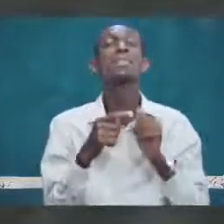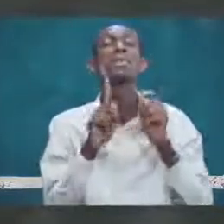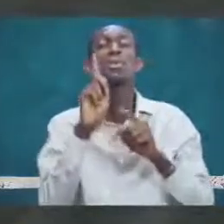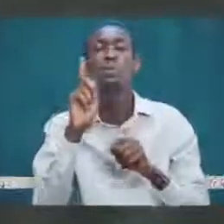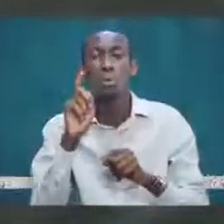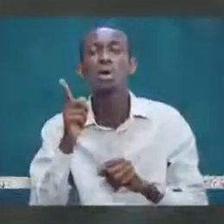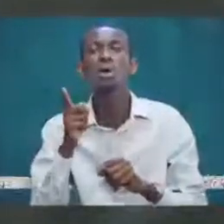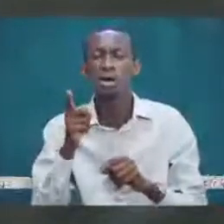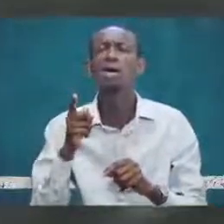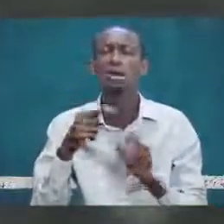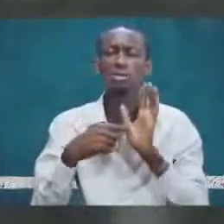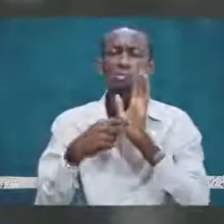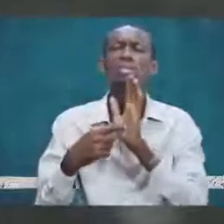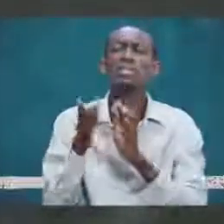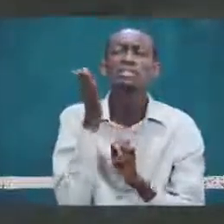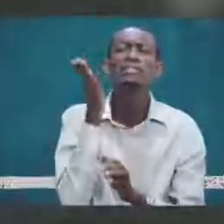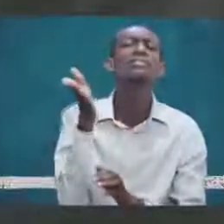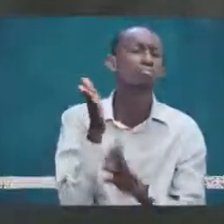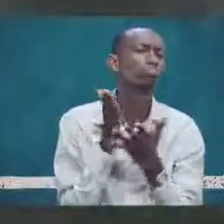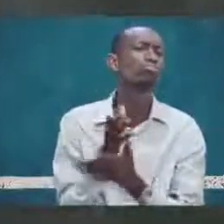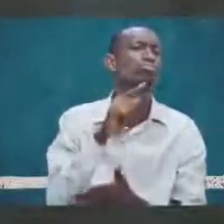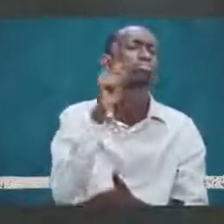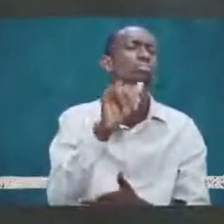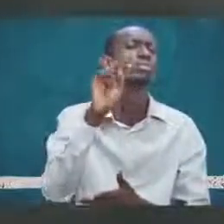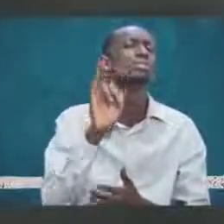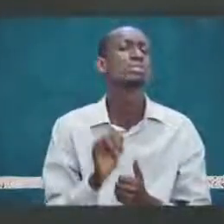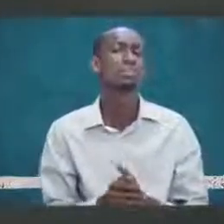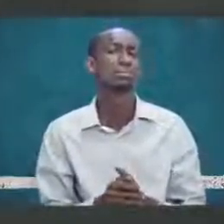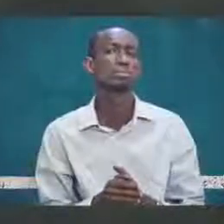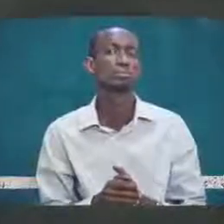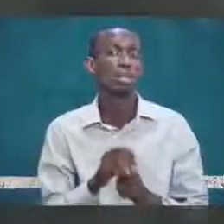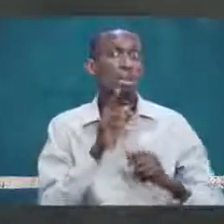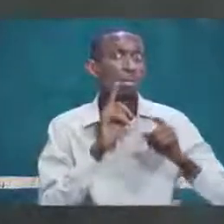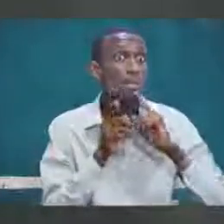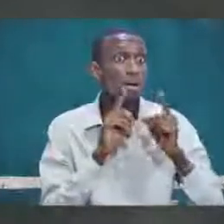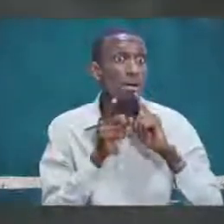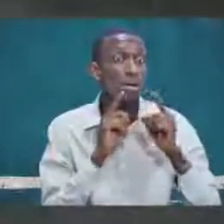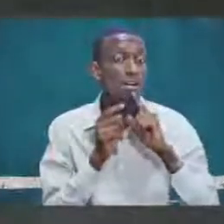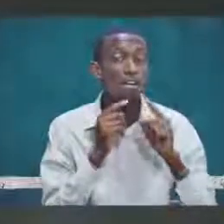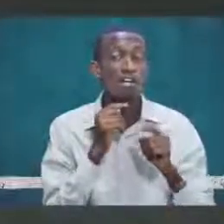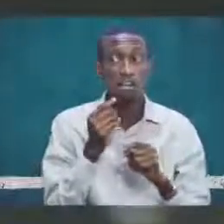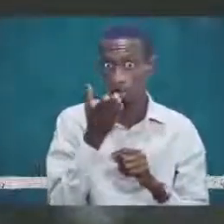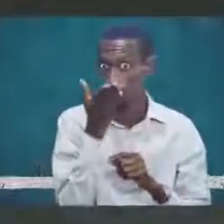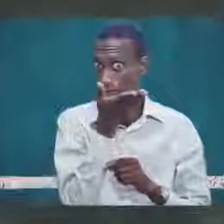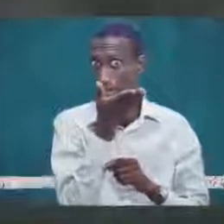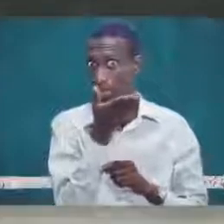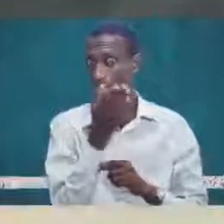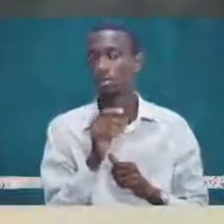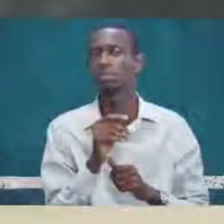to zinc oxide. Like the color of the lead 2 oxide, this zinc oxide is